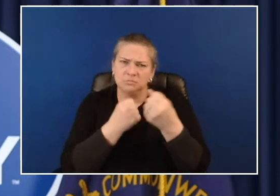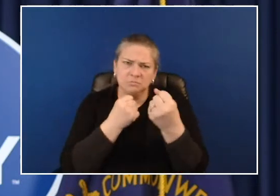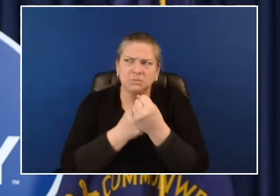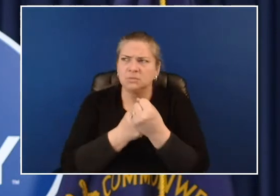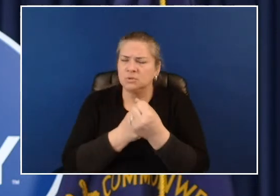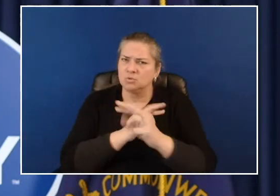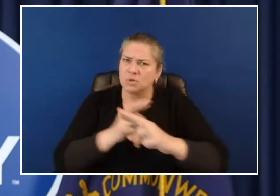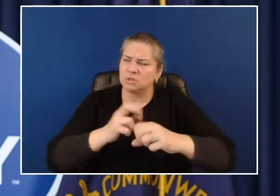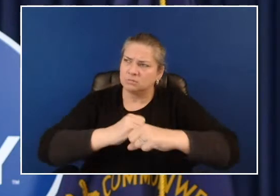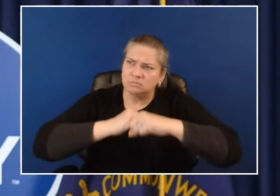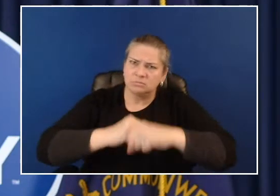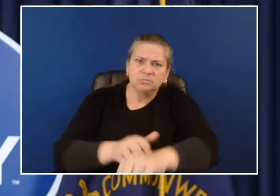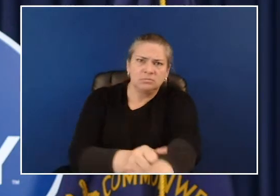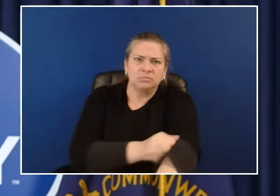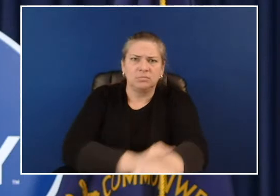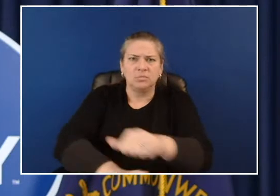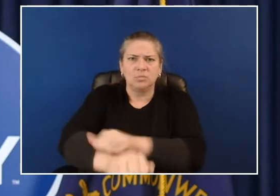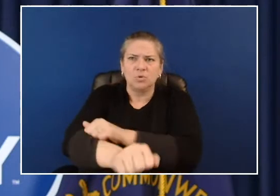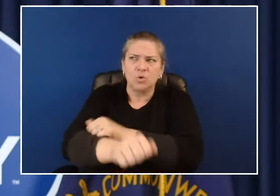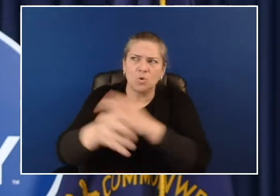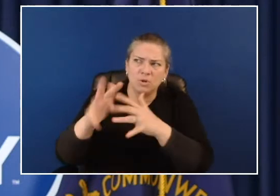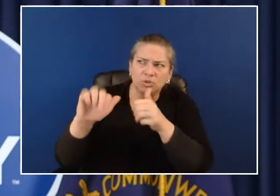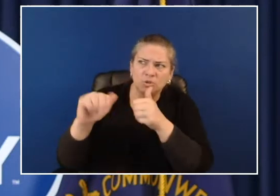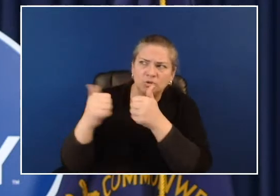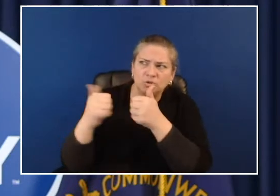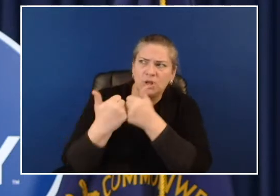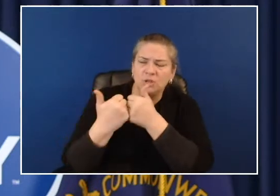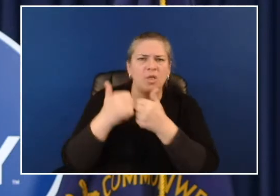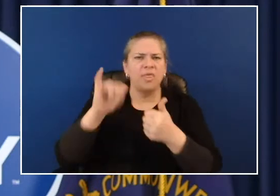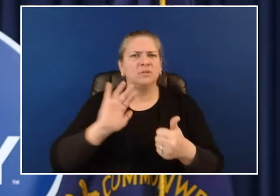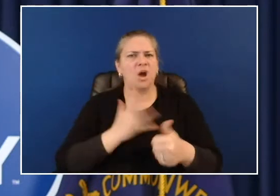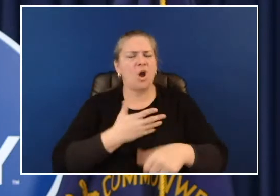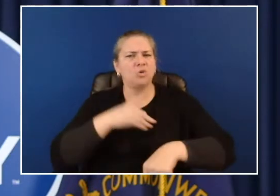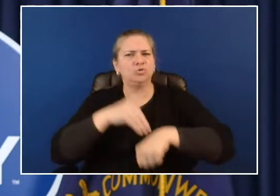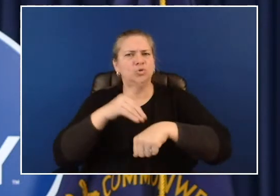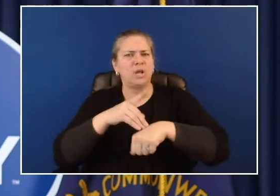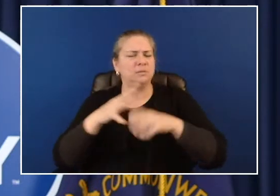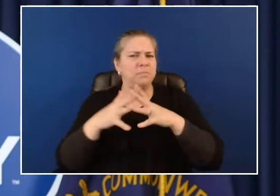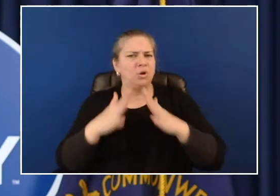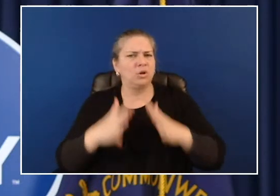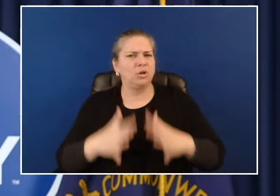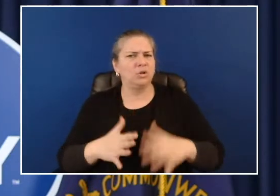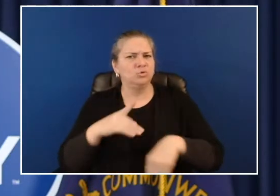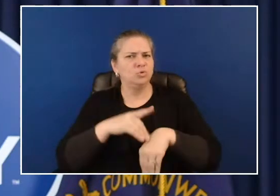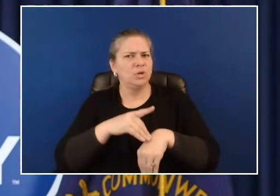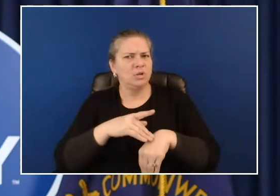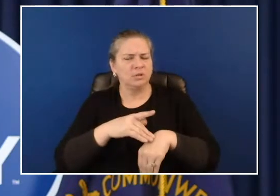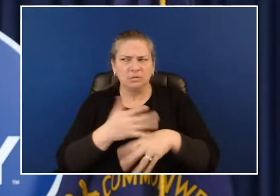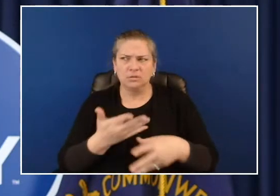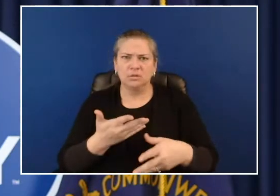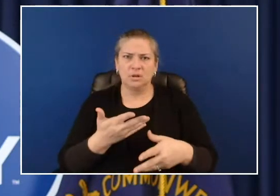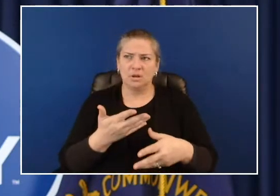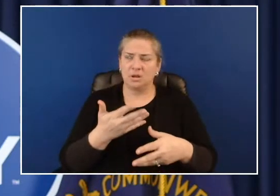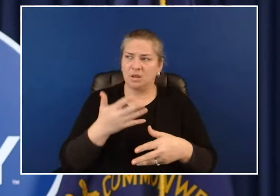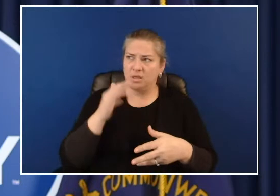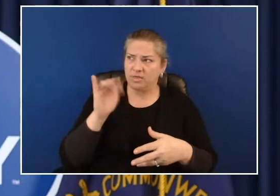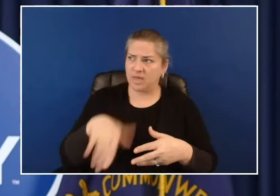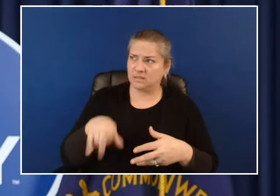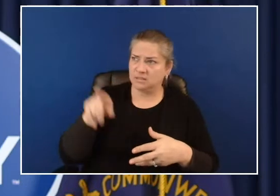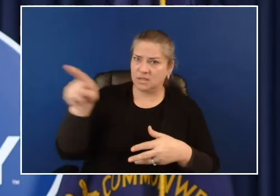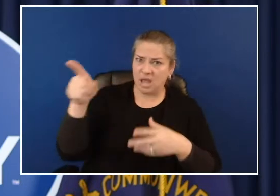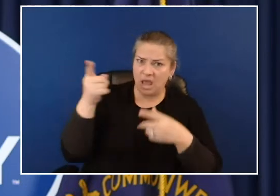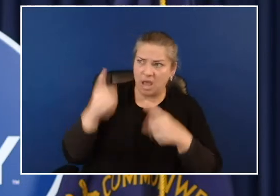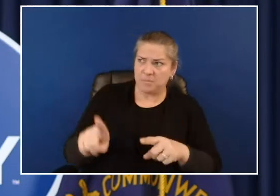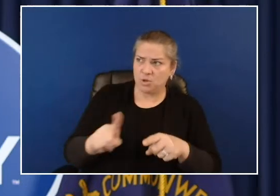challenges come in front of us. That's our patriotic duty, and I hope it doesn't take something like this to remind us of it. This is not a